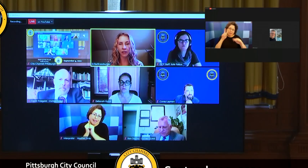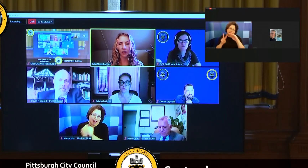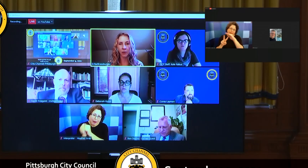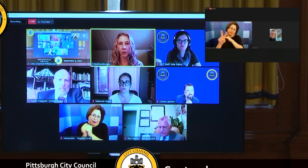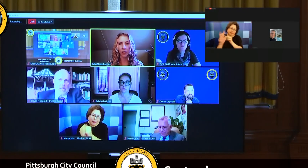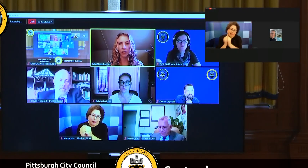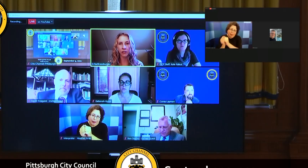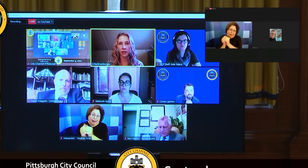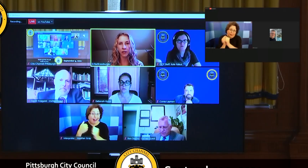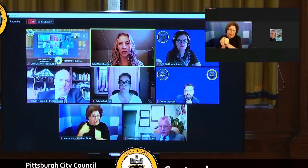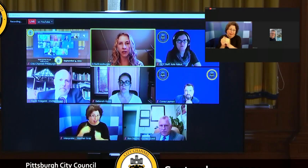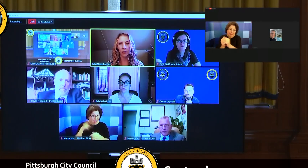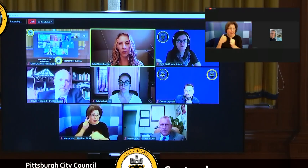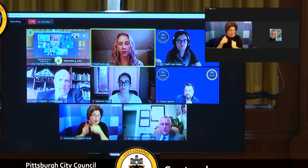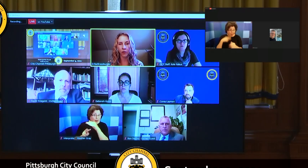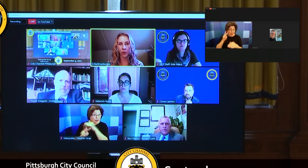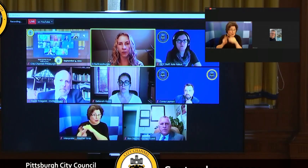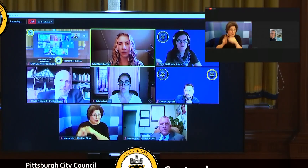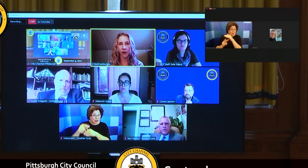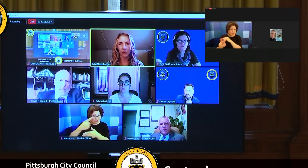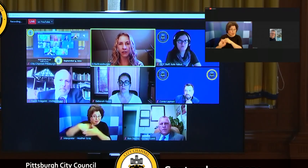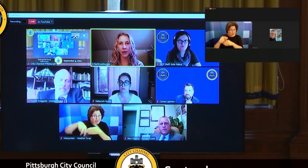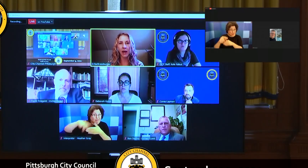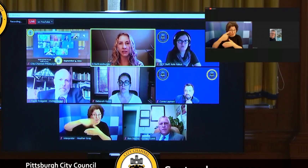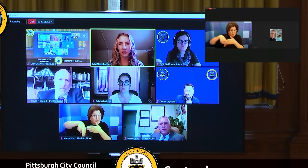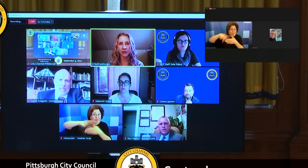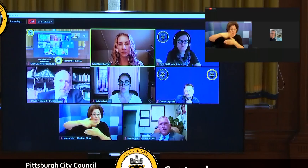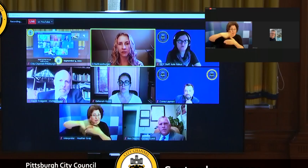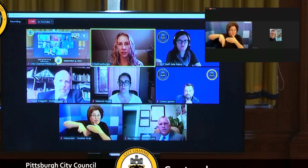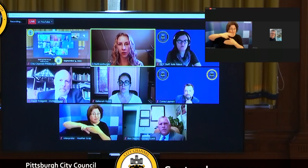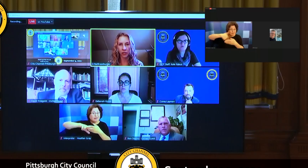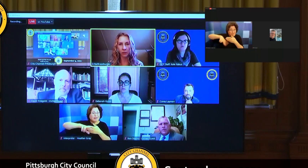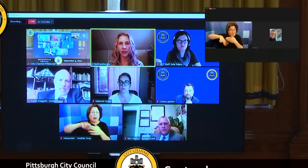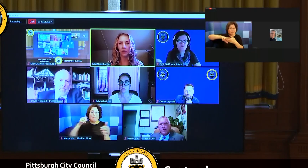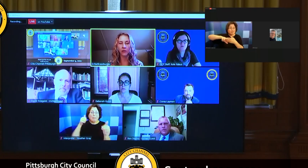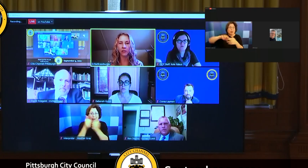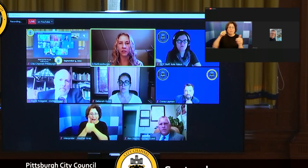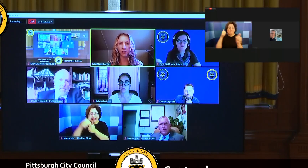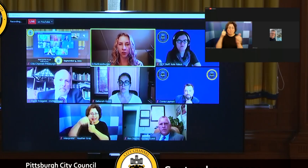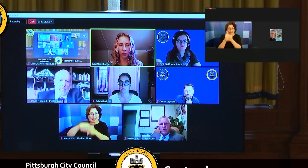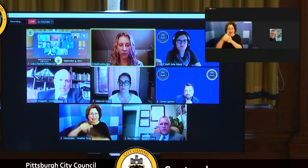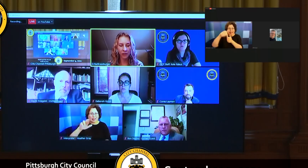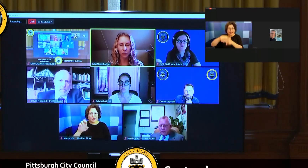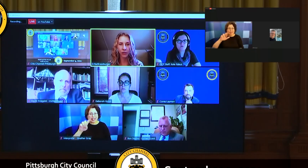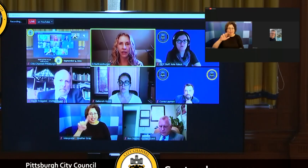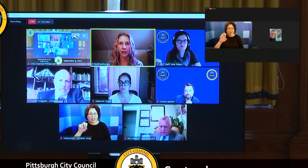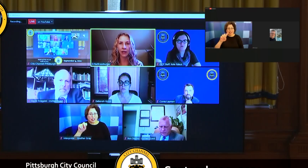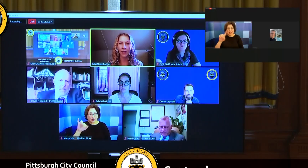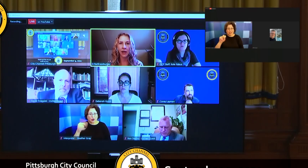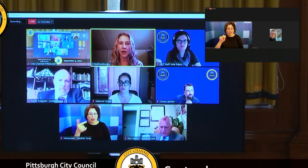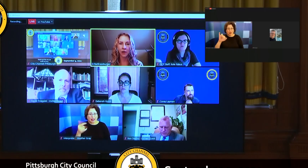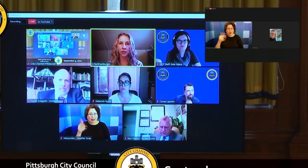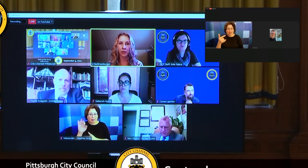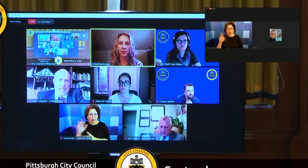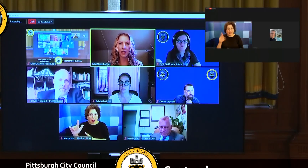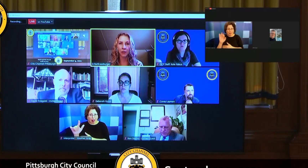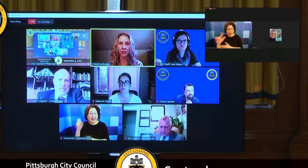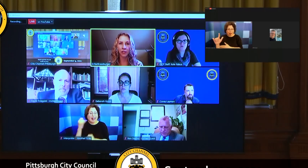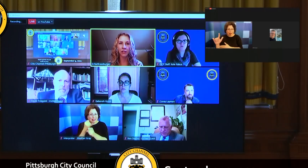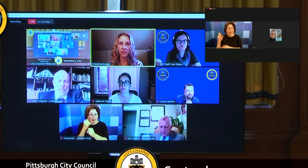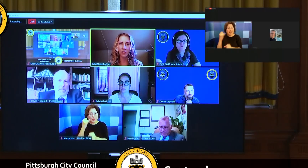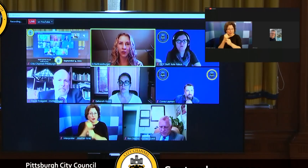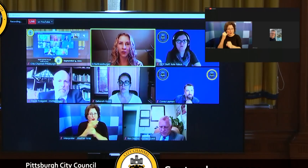the coming weeks, along with my colleagues, passing this rezoning bill, this institutional master plan, and then really being able